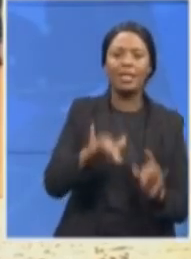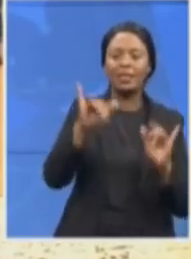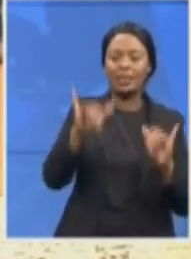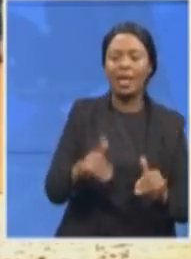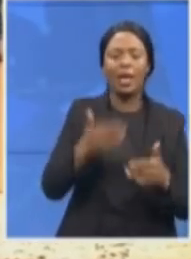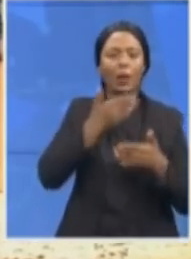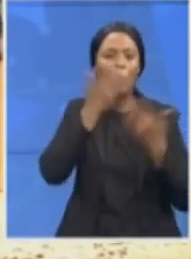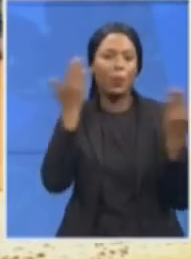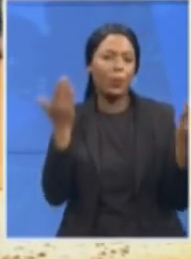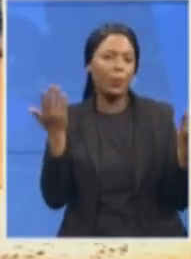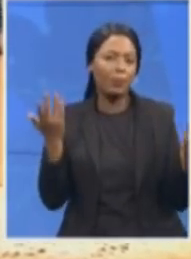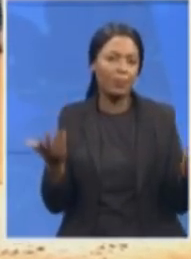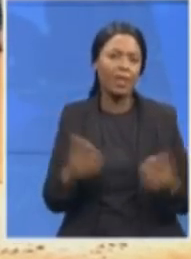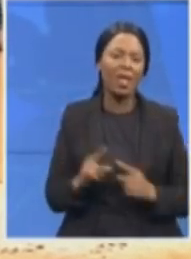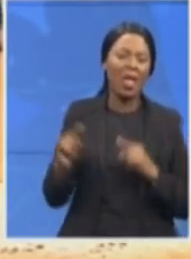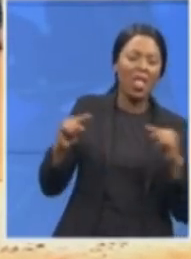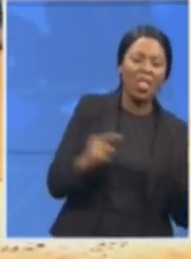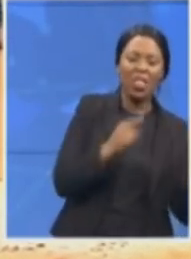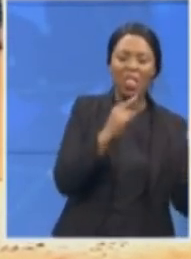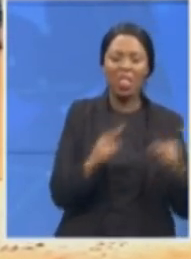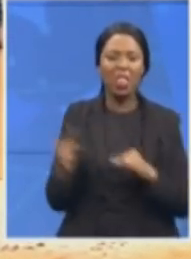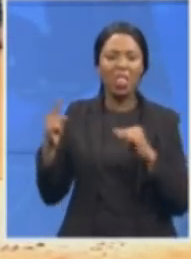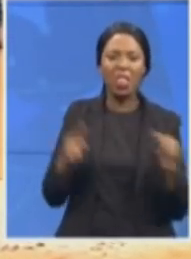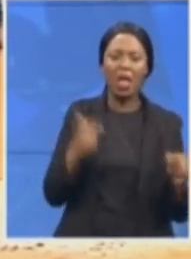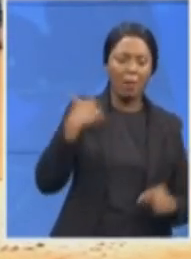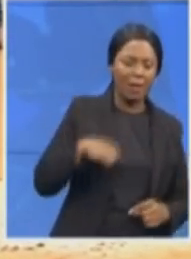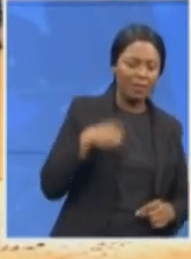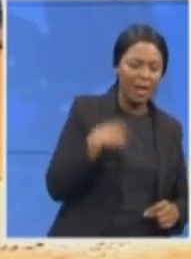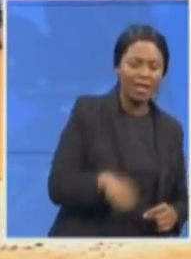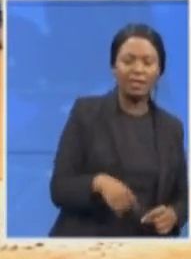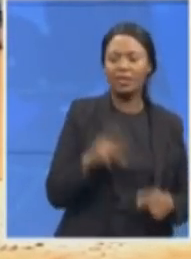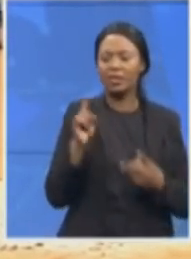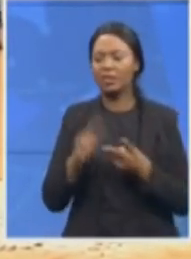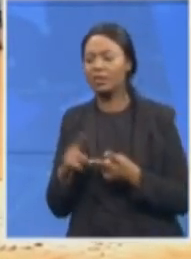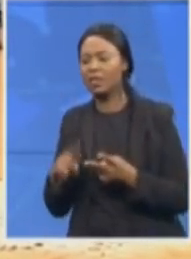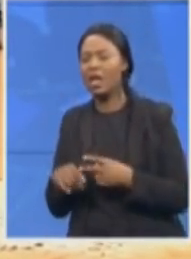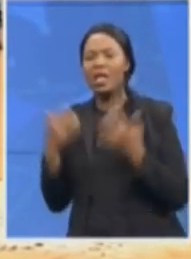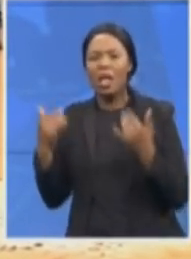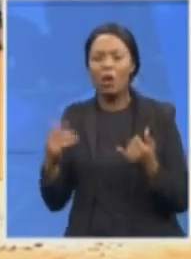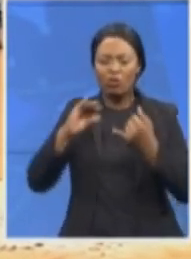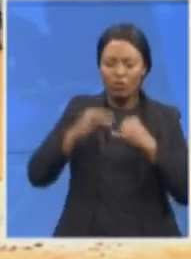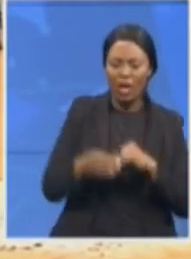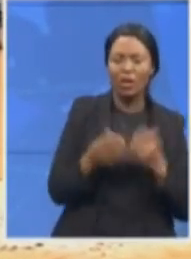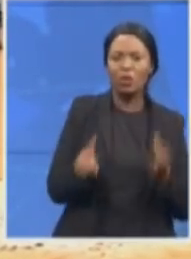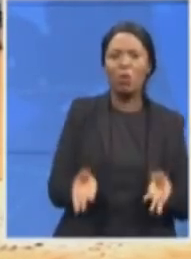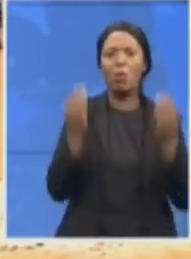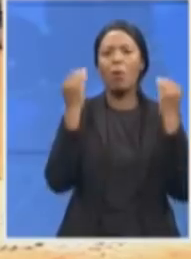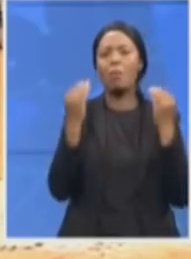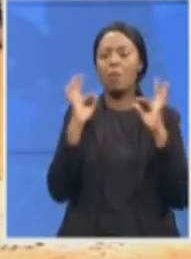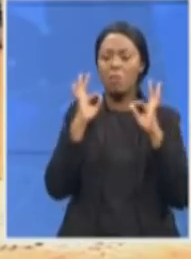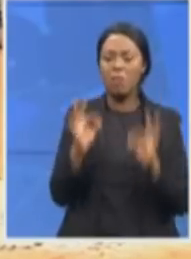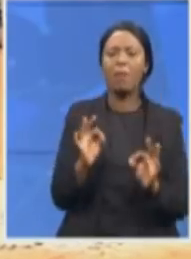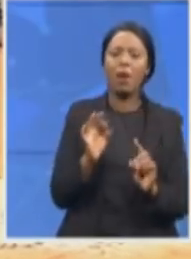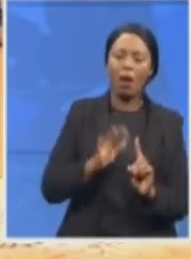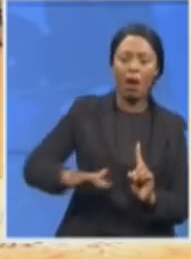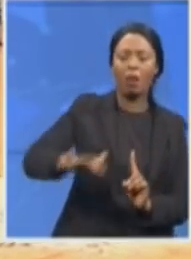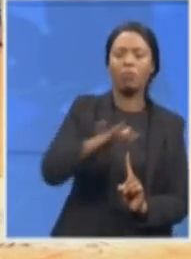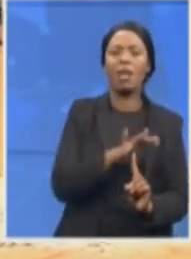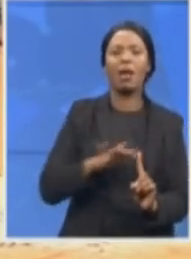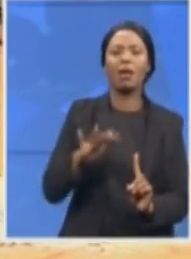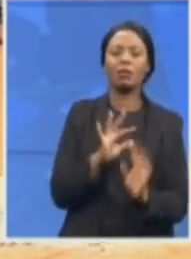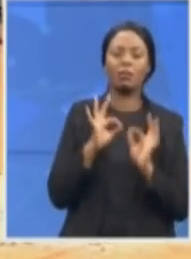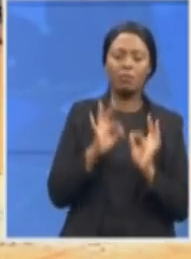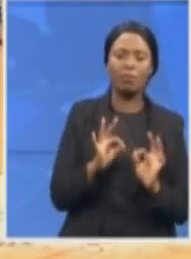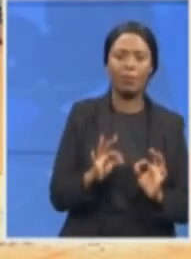municipality trying to find them alternative accommodation and the courts intervening to try and find long-lasting solutions.